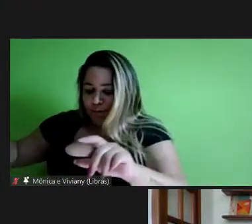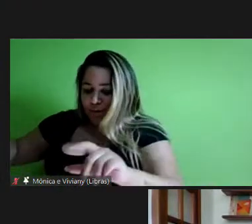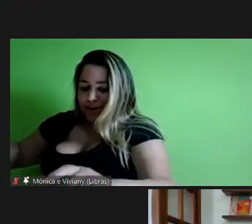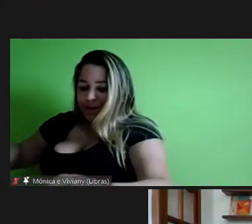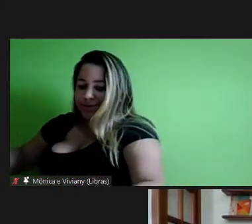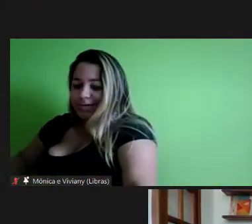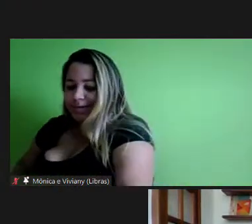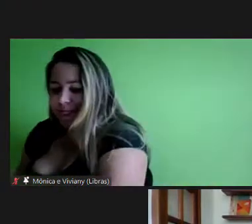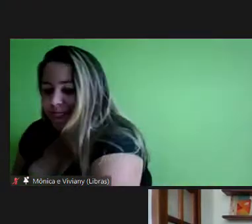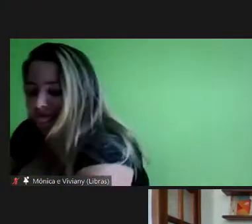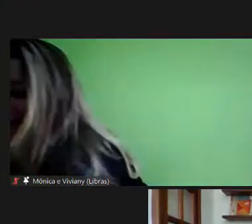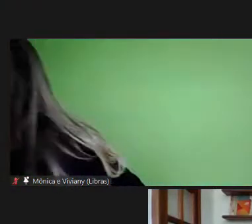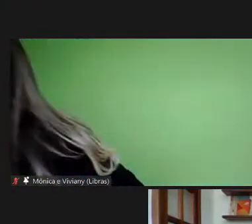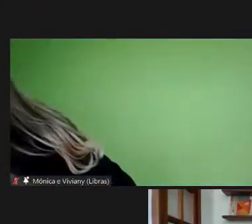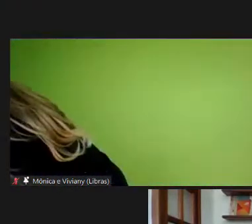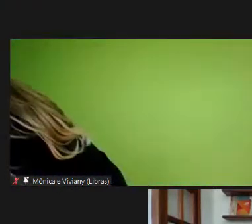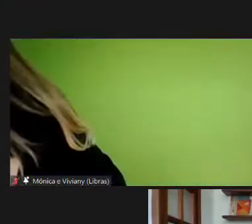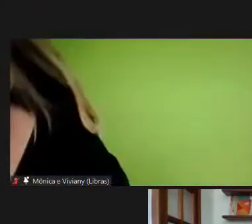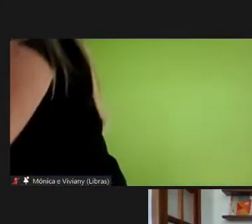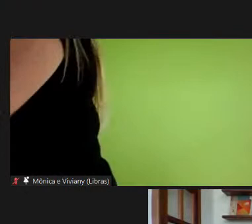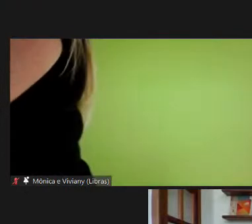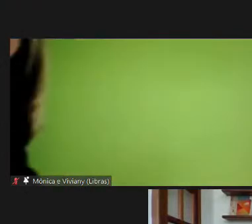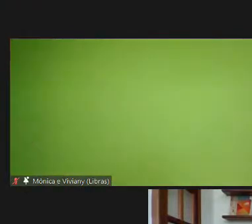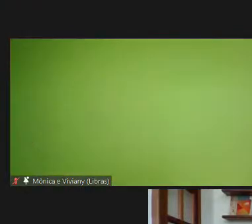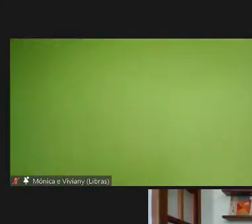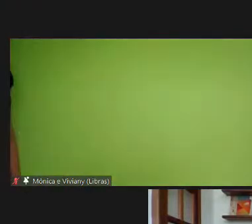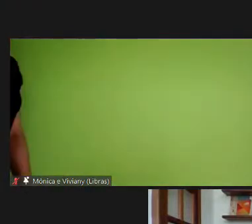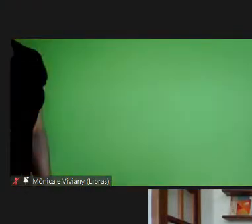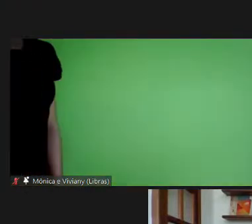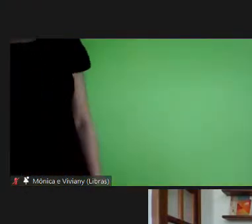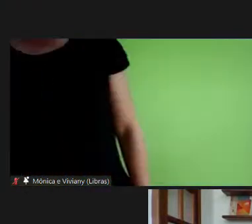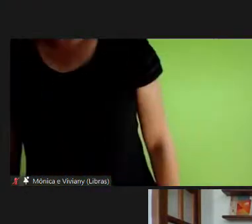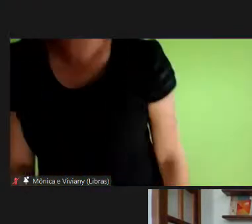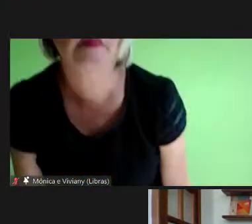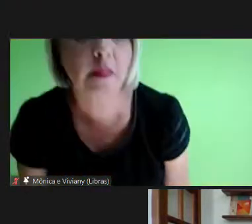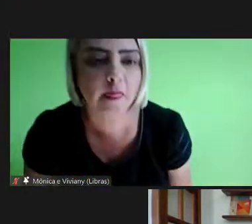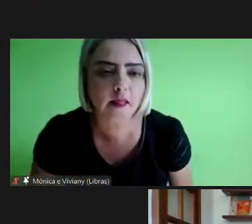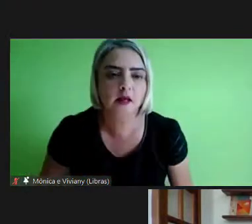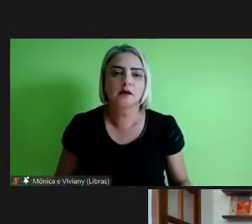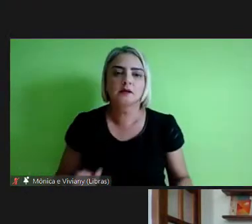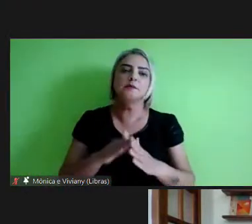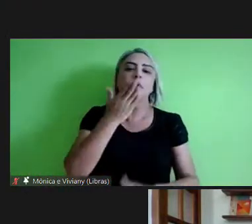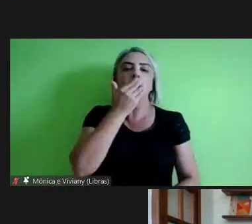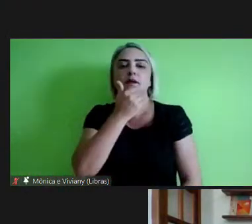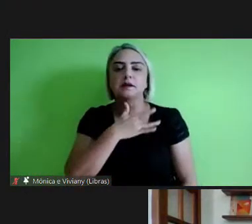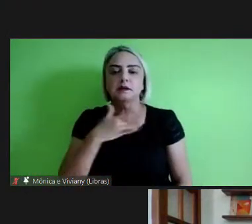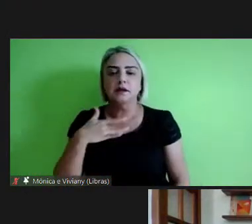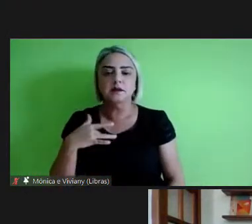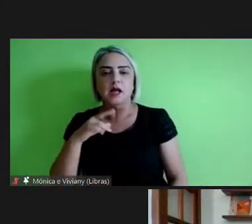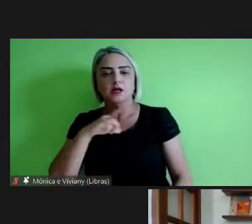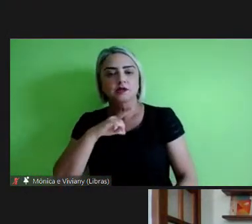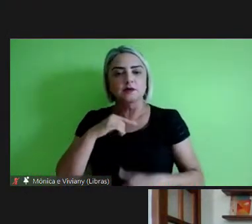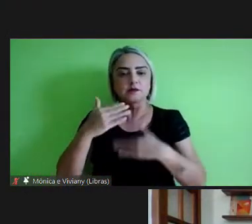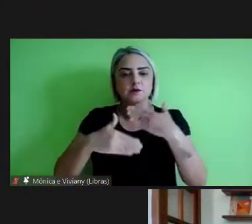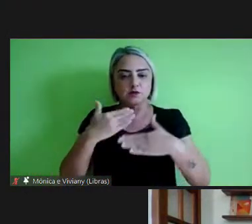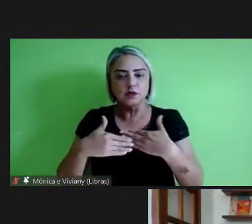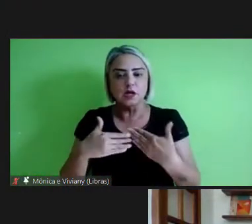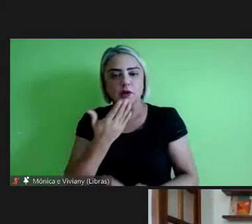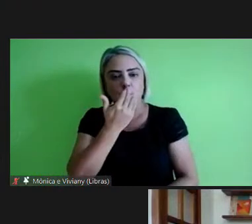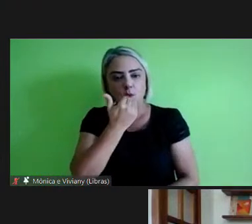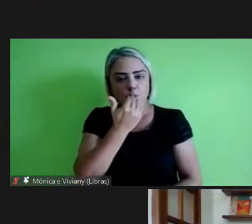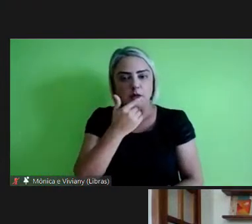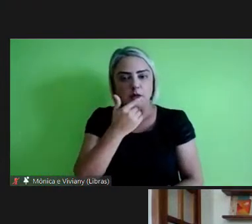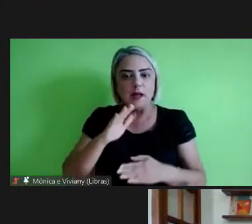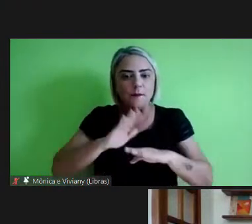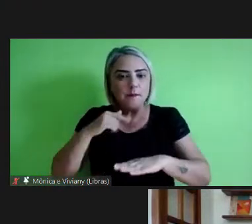profound circle that will help you as a health professional, because when there are more healthy foods that are circulating